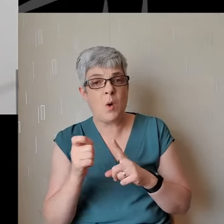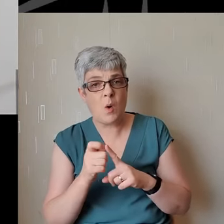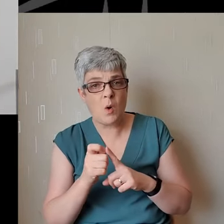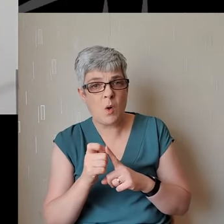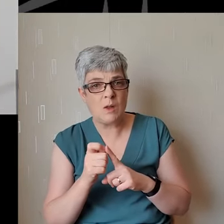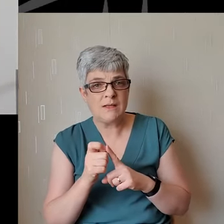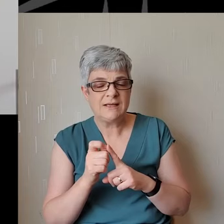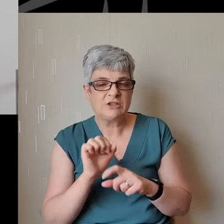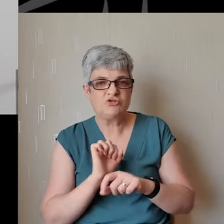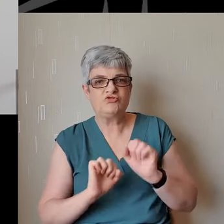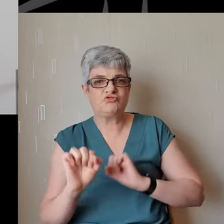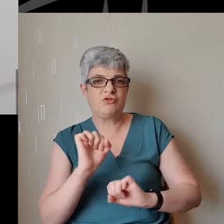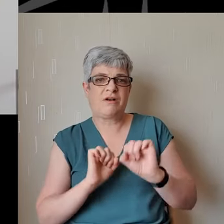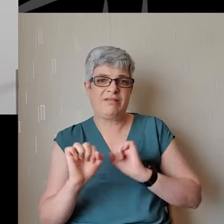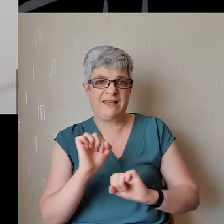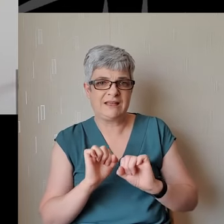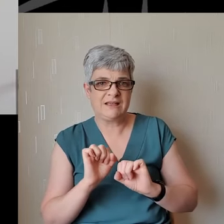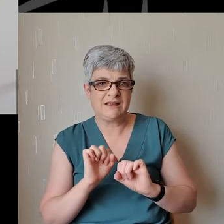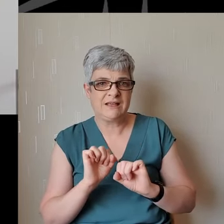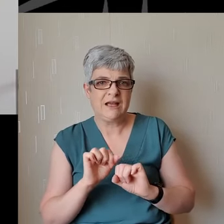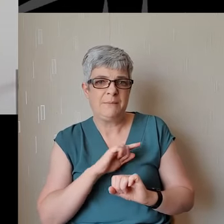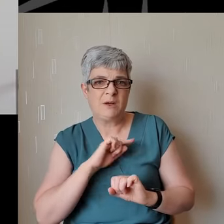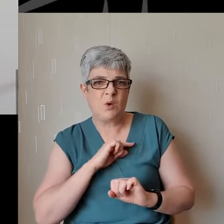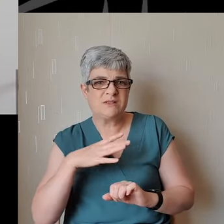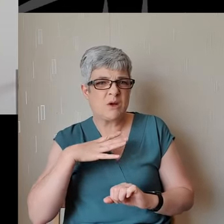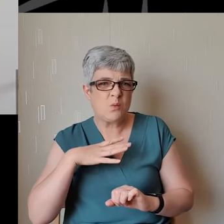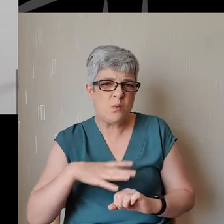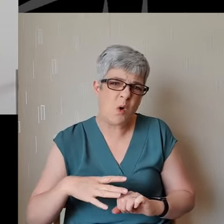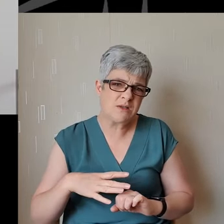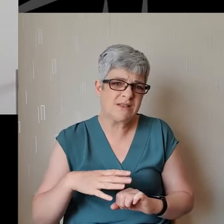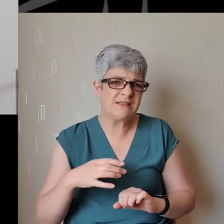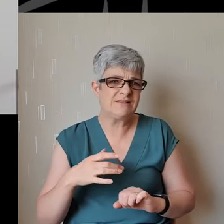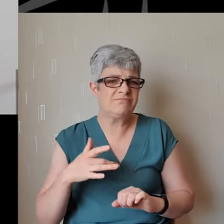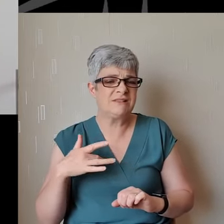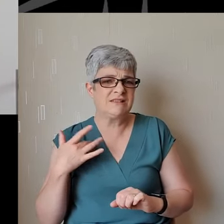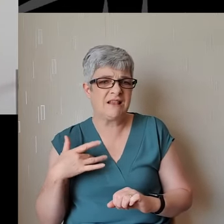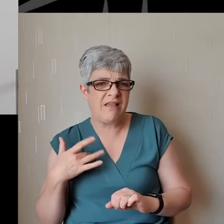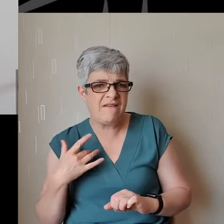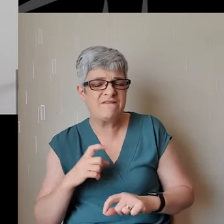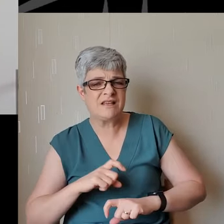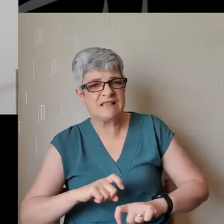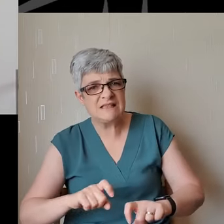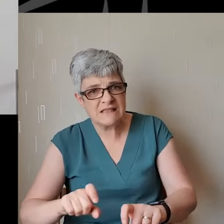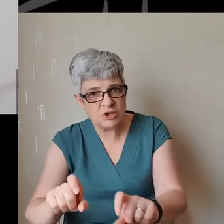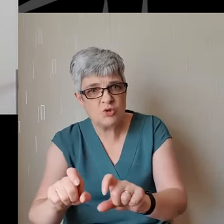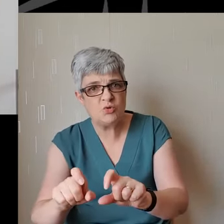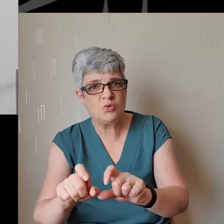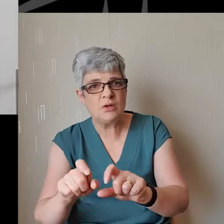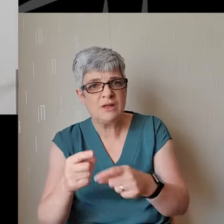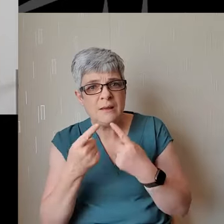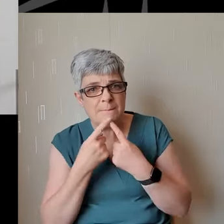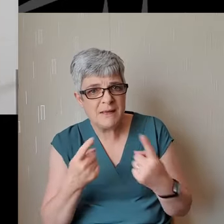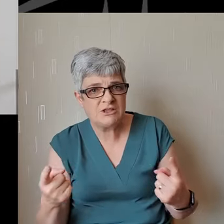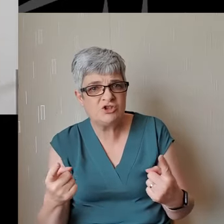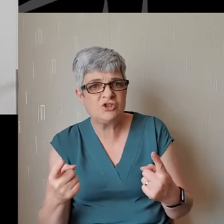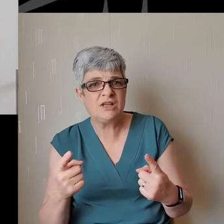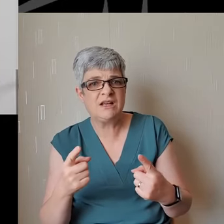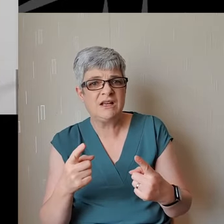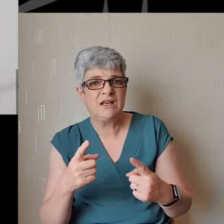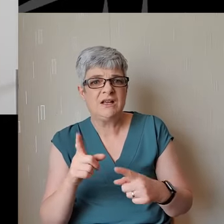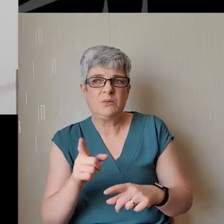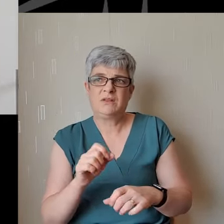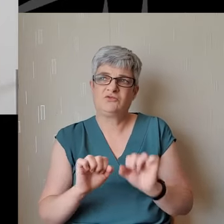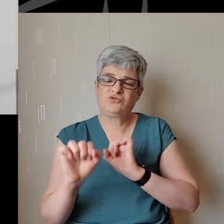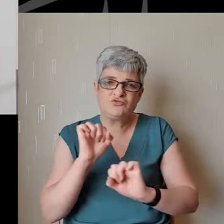himself torn between what he wants, whether he wants to live on and continue his ministry with all the knockbacks and the kicks